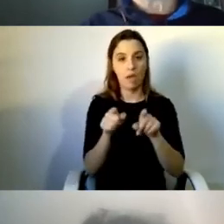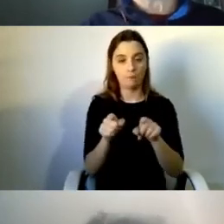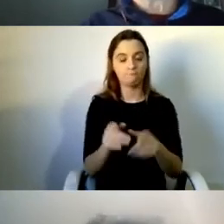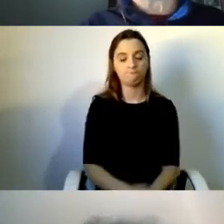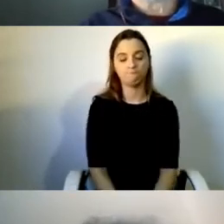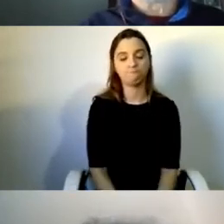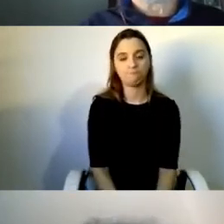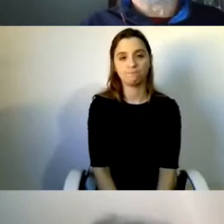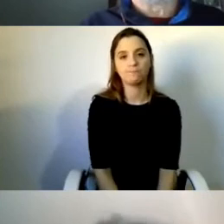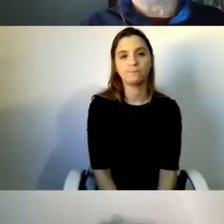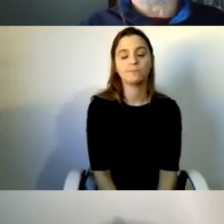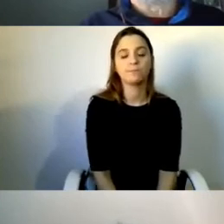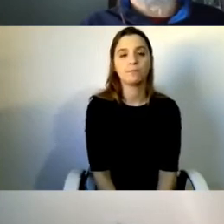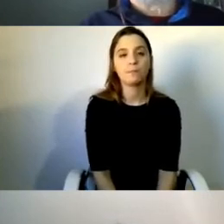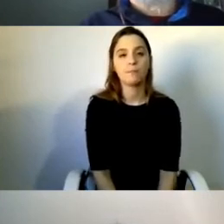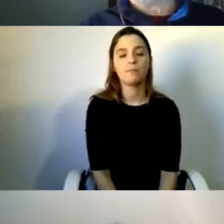absolutely